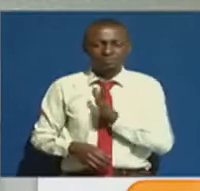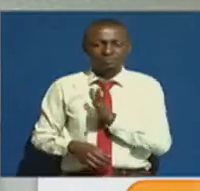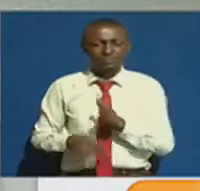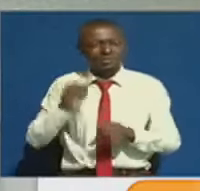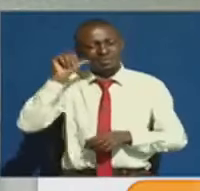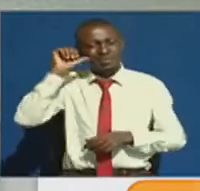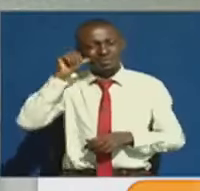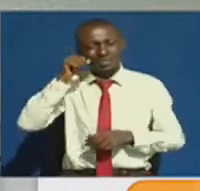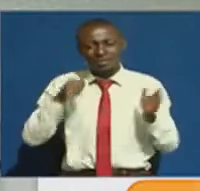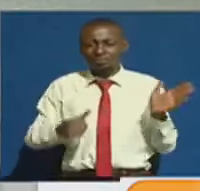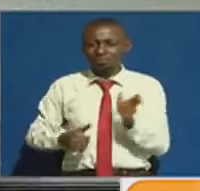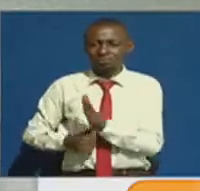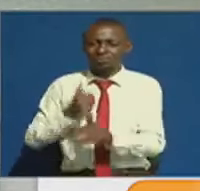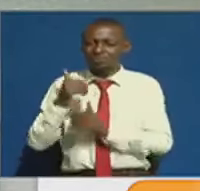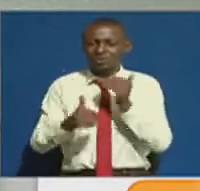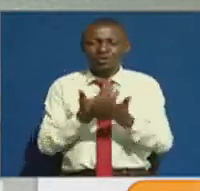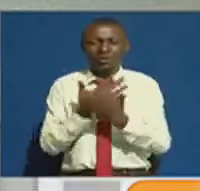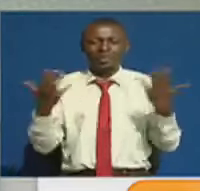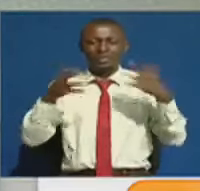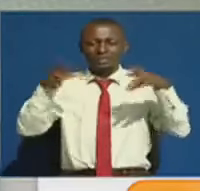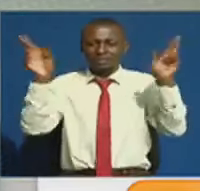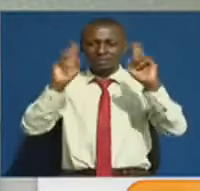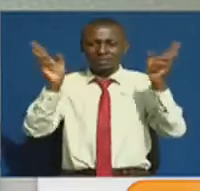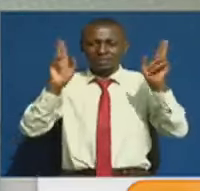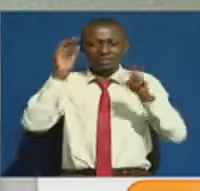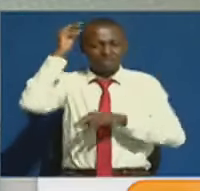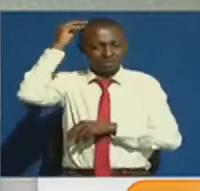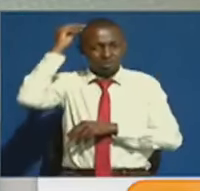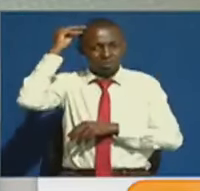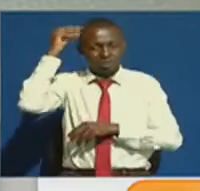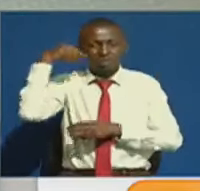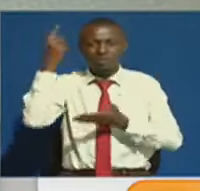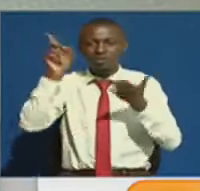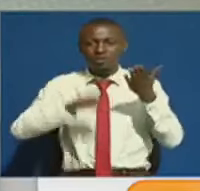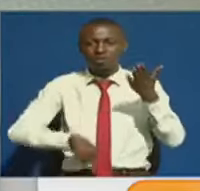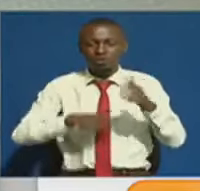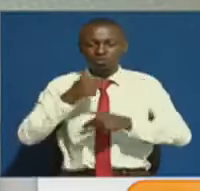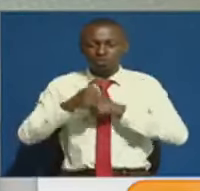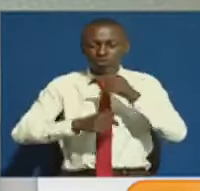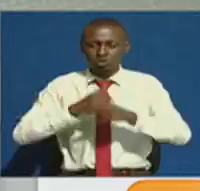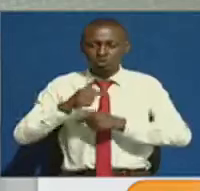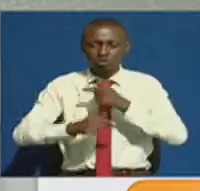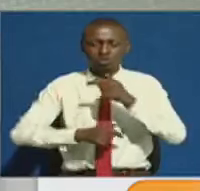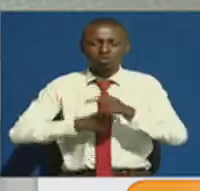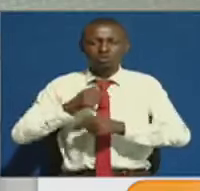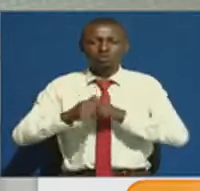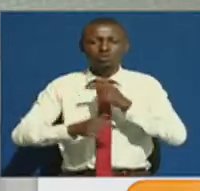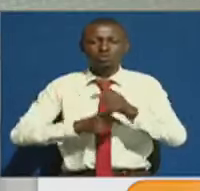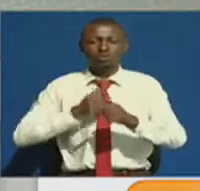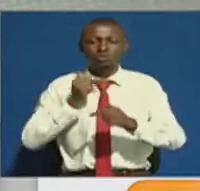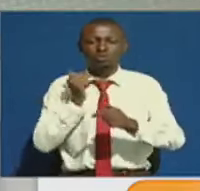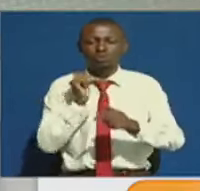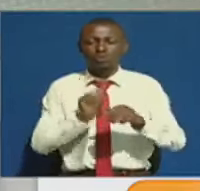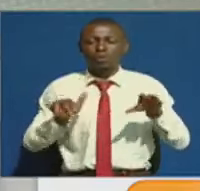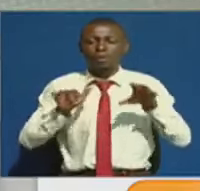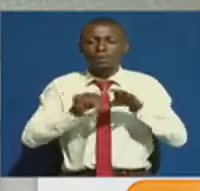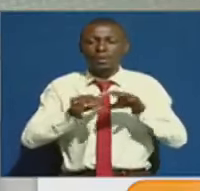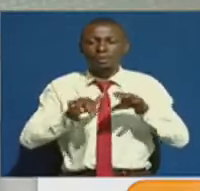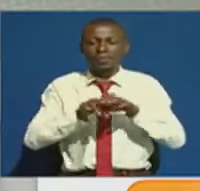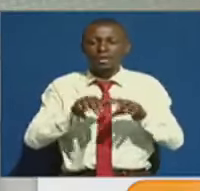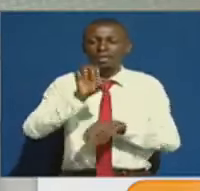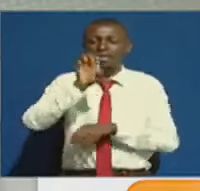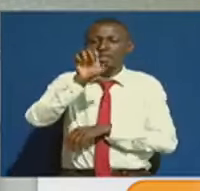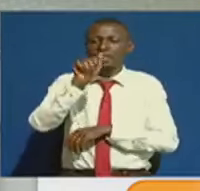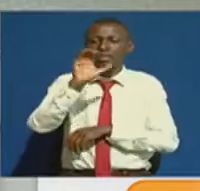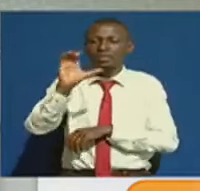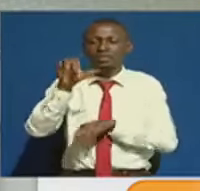So it's all systems go as the Federal Republic of Somalia reaffirms its commitment to join the East Africa Community, that is the EAC, in an effort